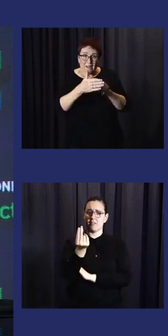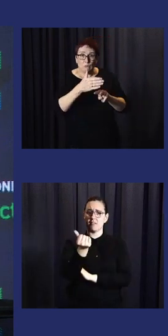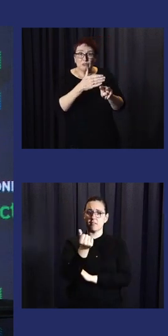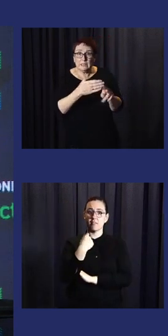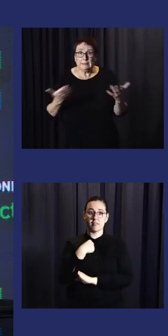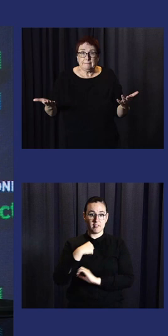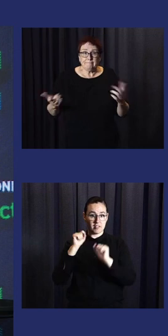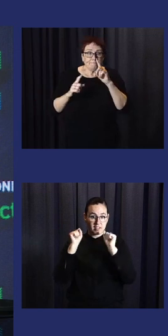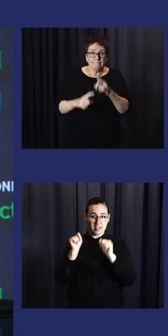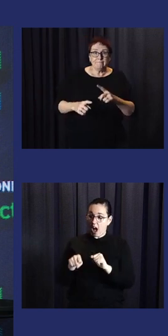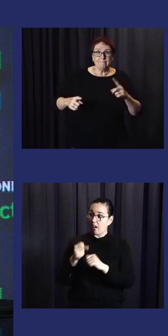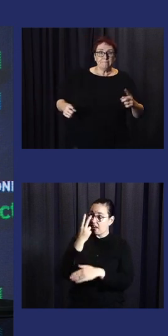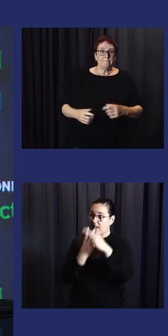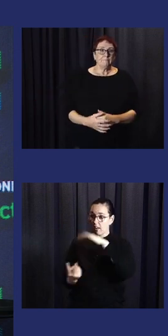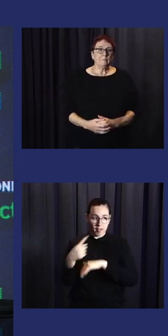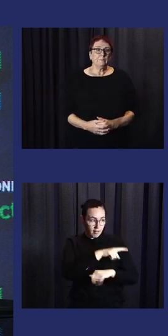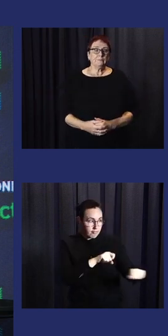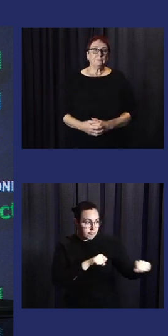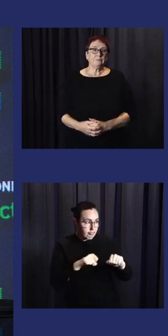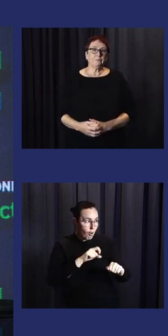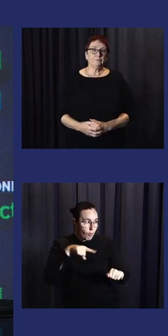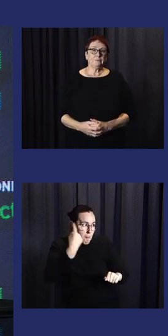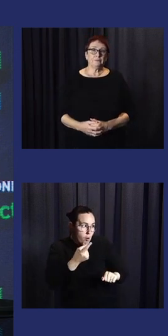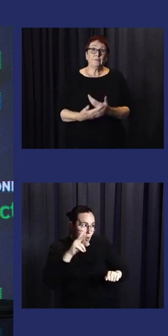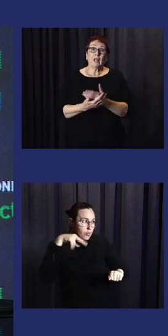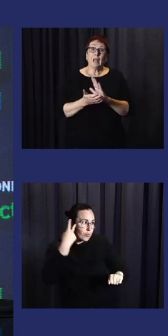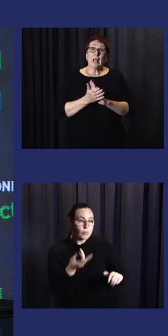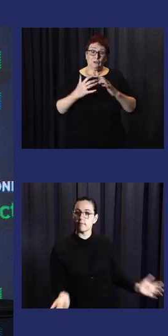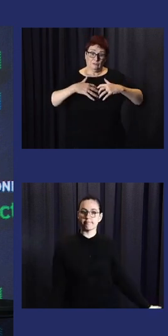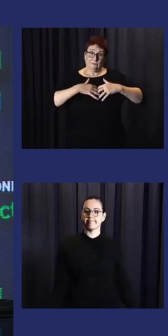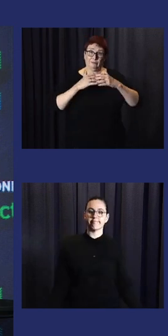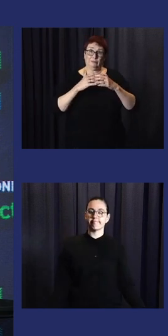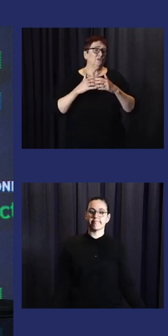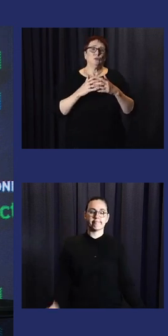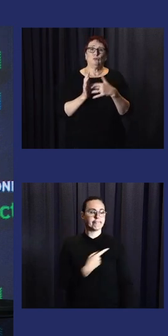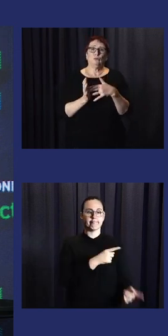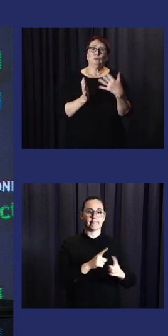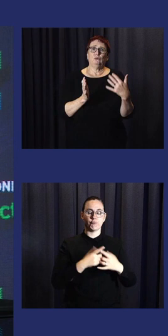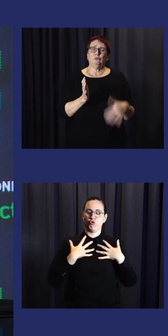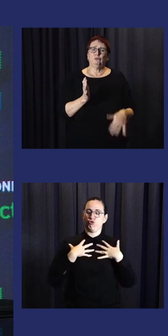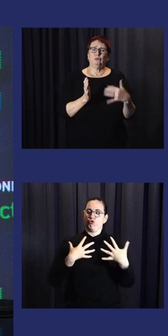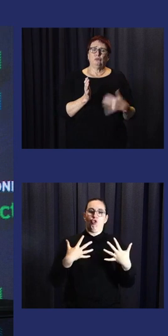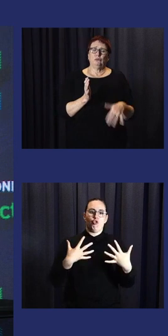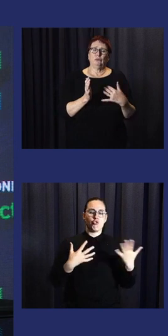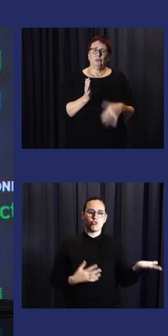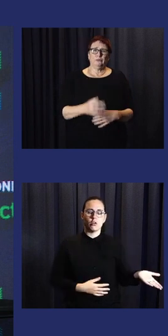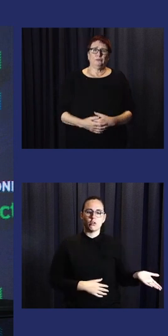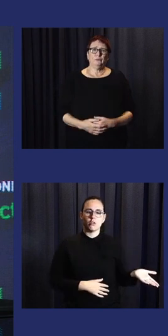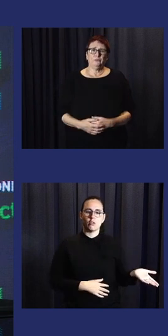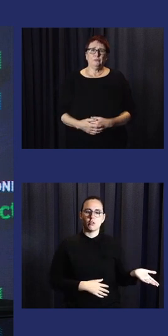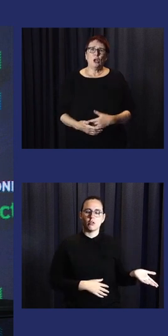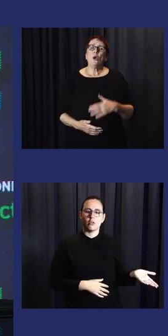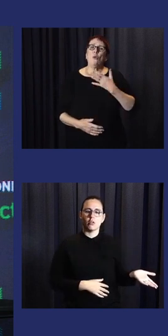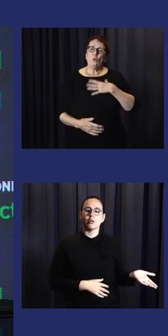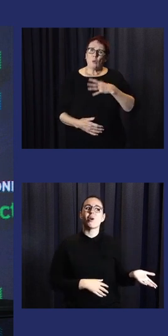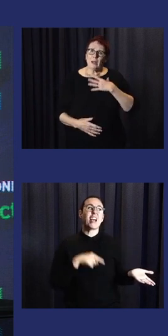The disaster impact is enormous, and the cost to recover is profoundly huge. It needs